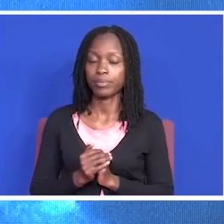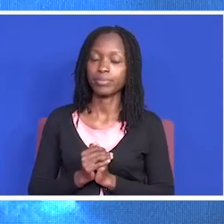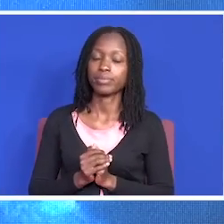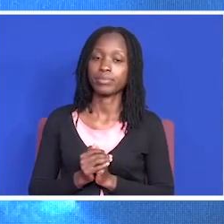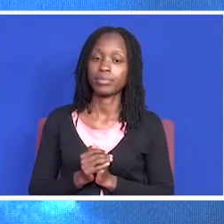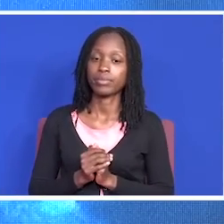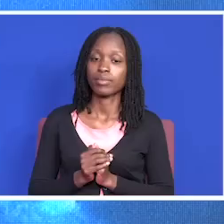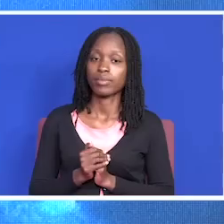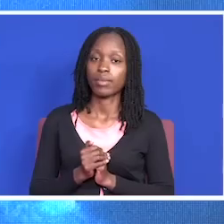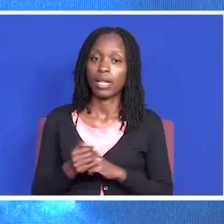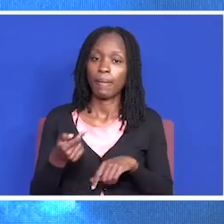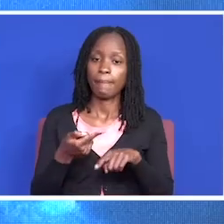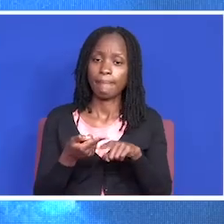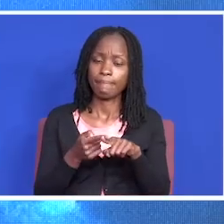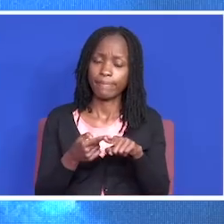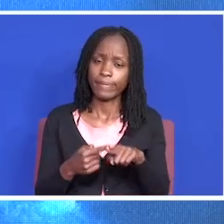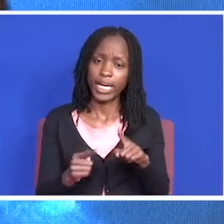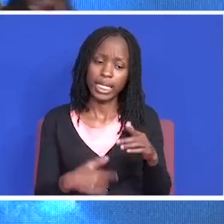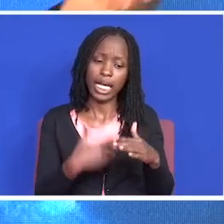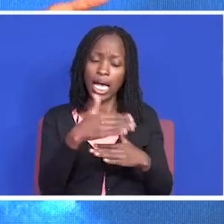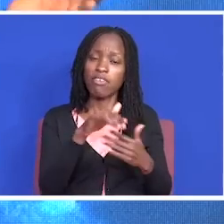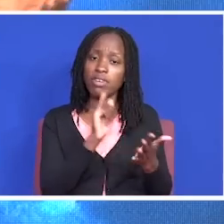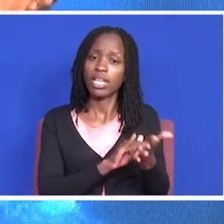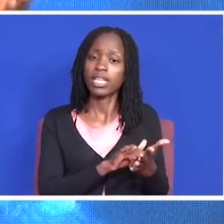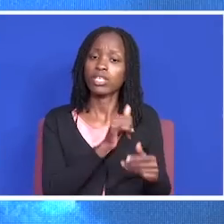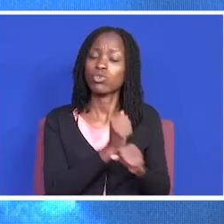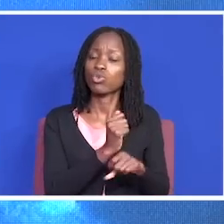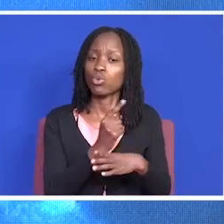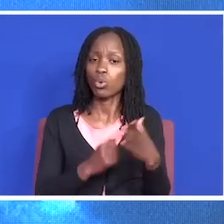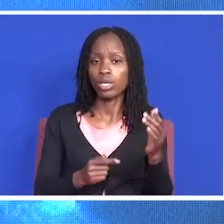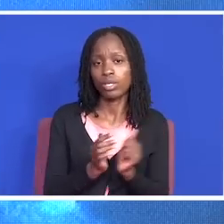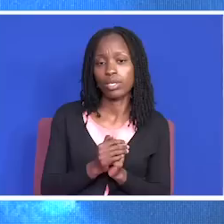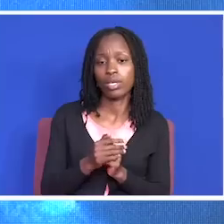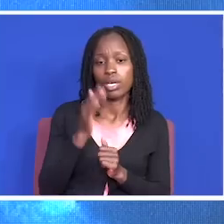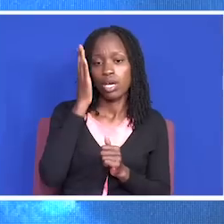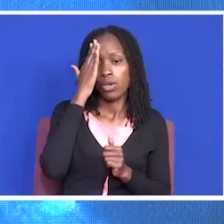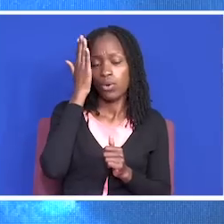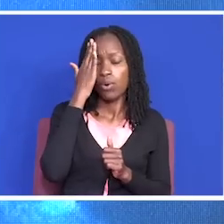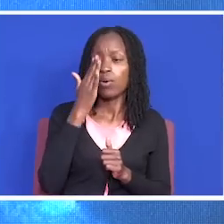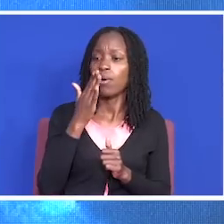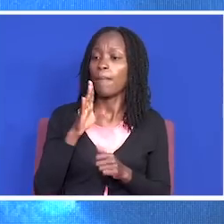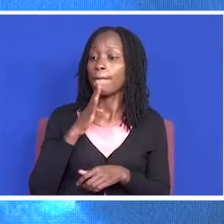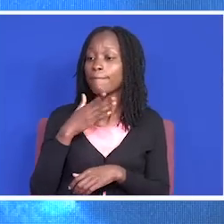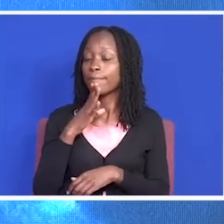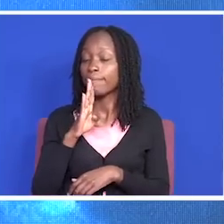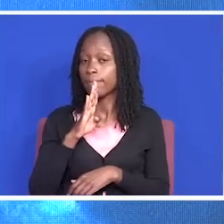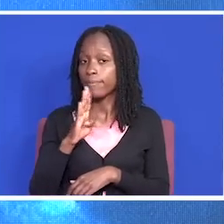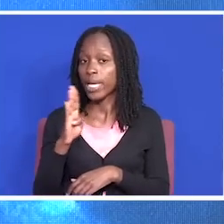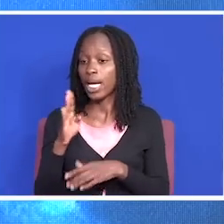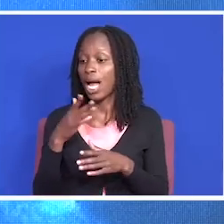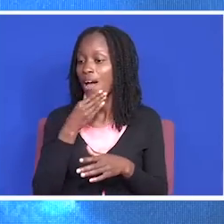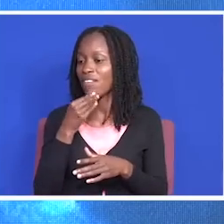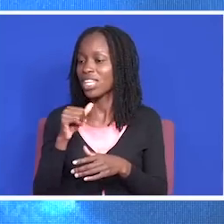the baby. But what do they do after that? No, fathering is not siring a baby. Fathering is what you